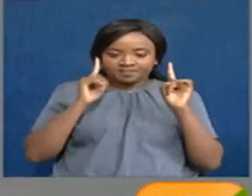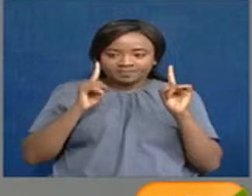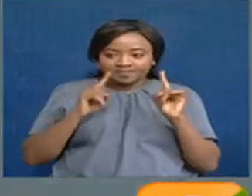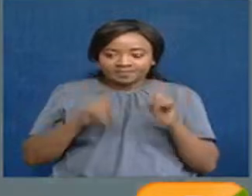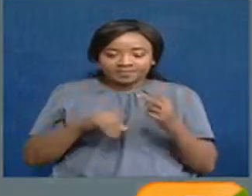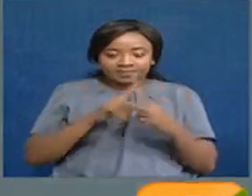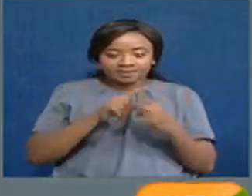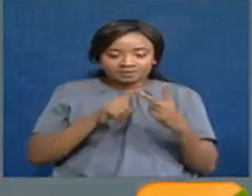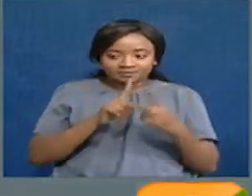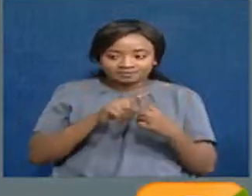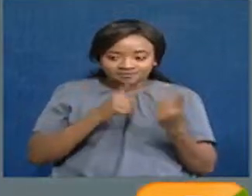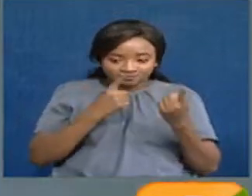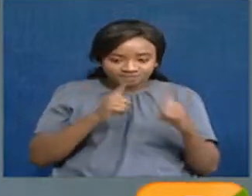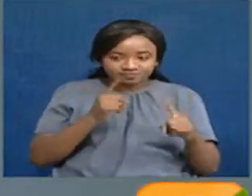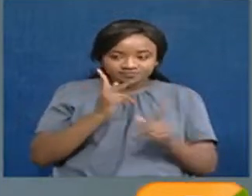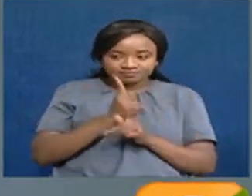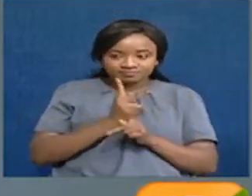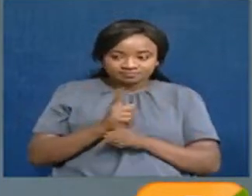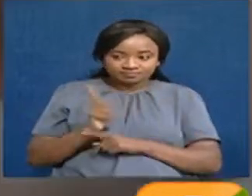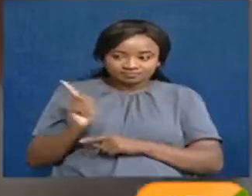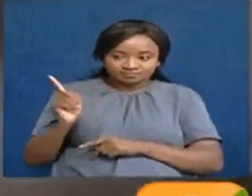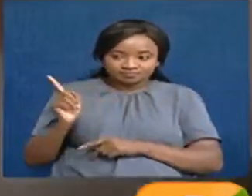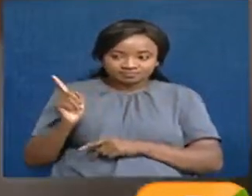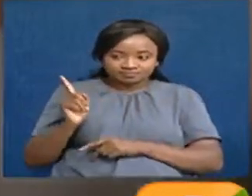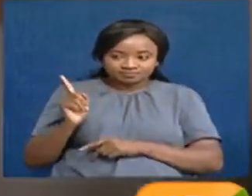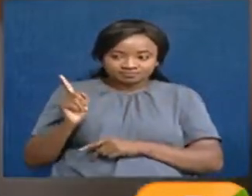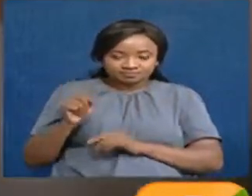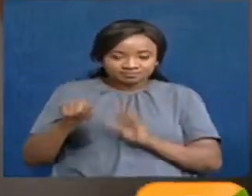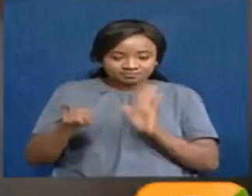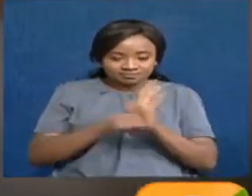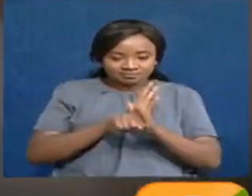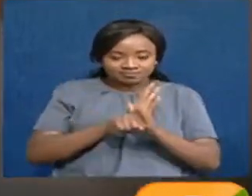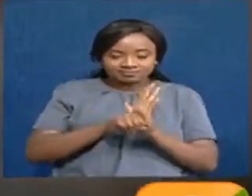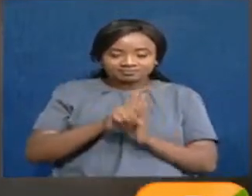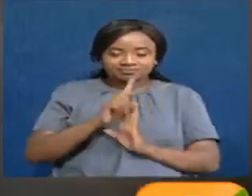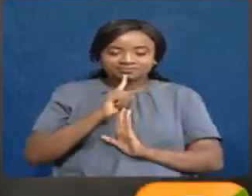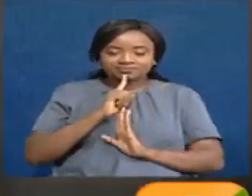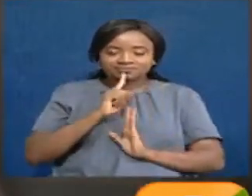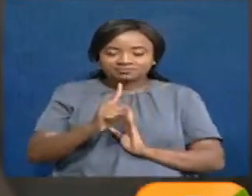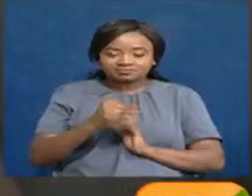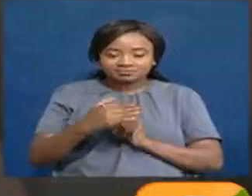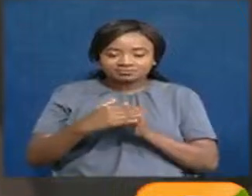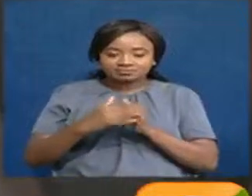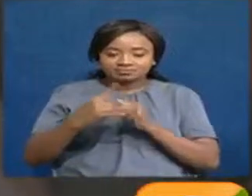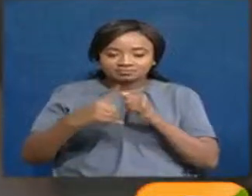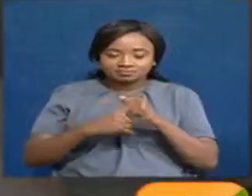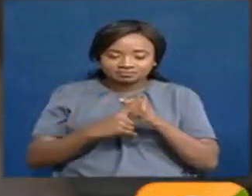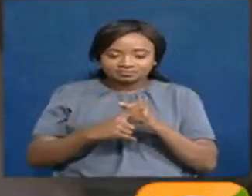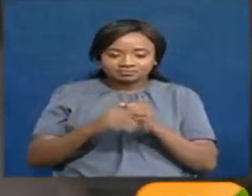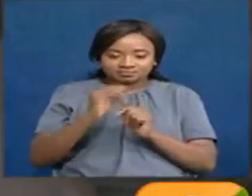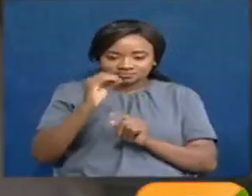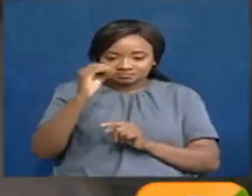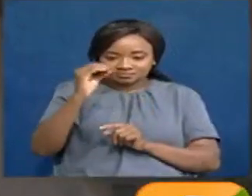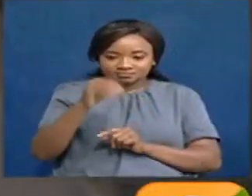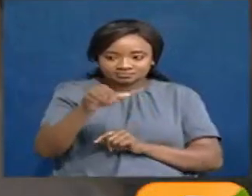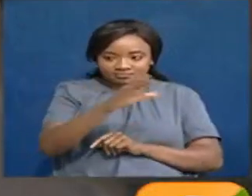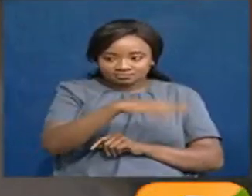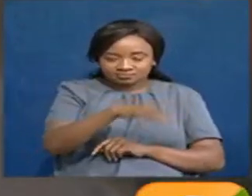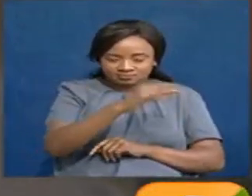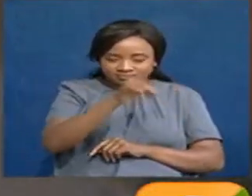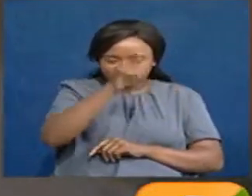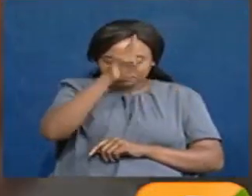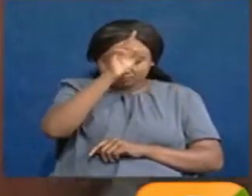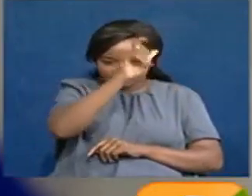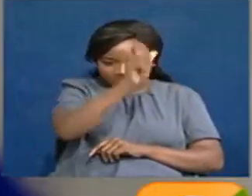that are currently stored in liquid nitrogen at minus 196 degrees Celsius in Berlin, Germany, and Cremonia, Italy, were